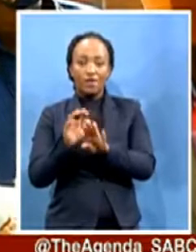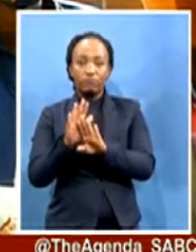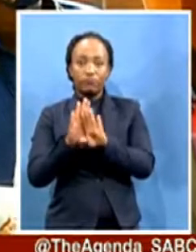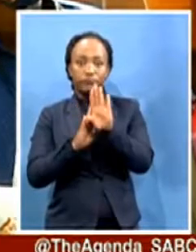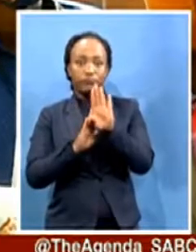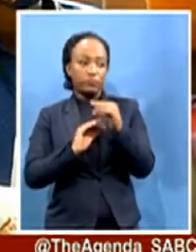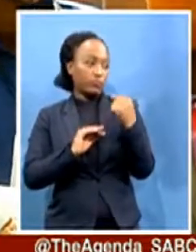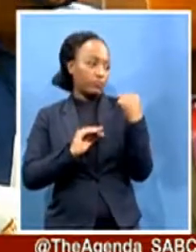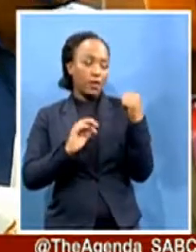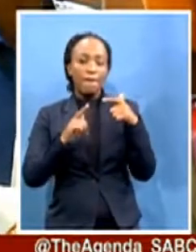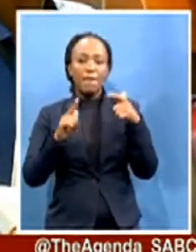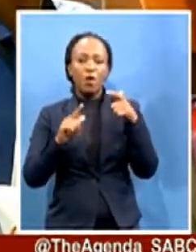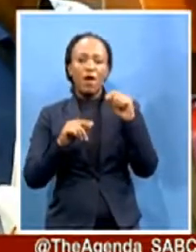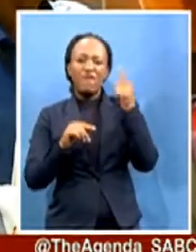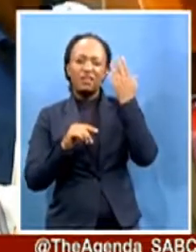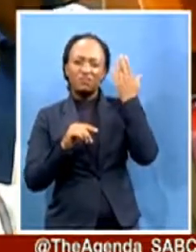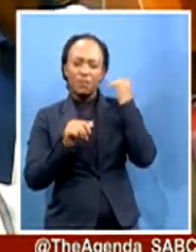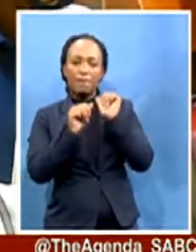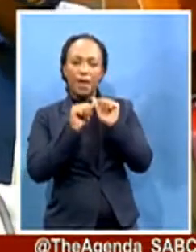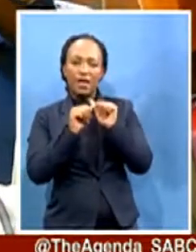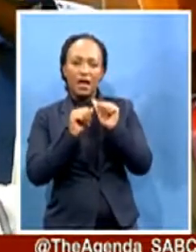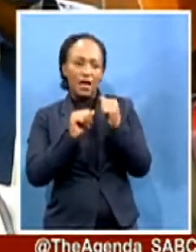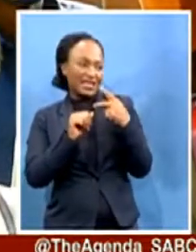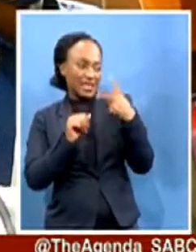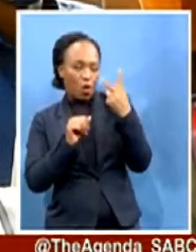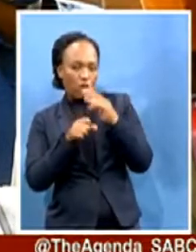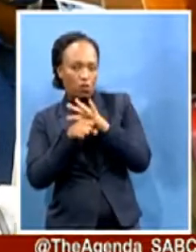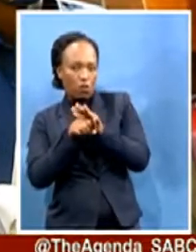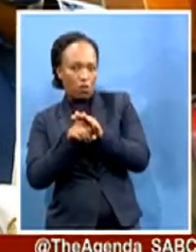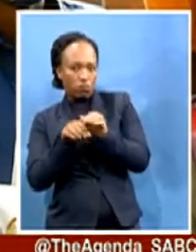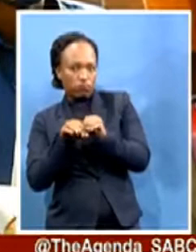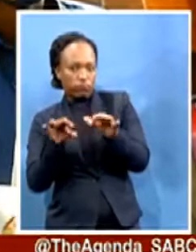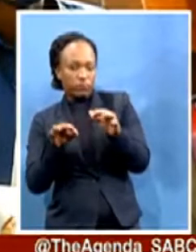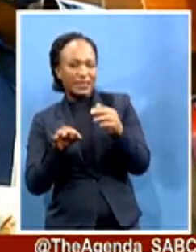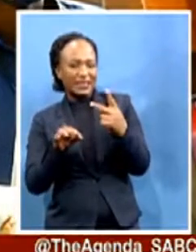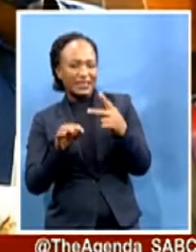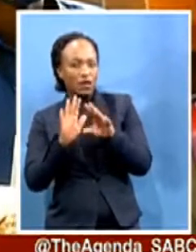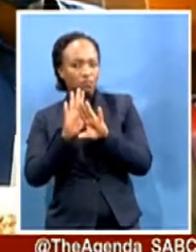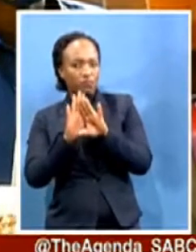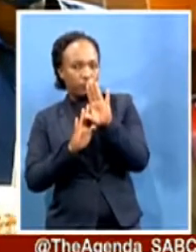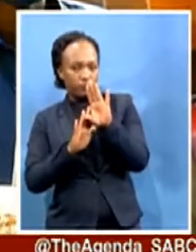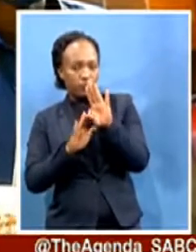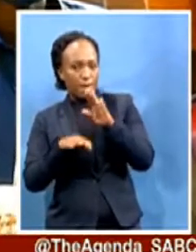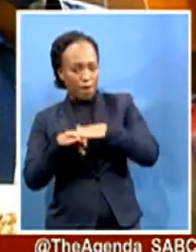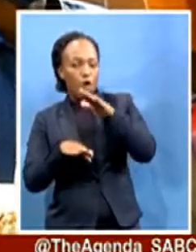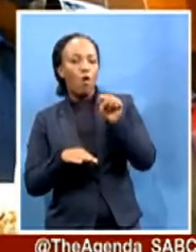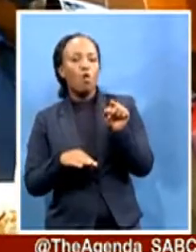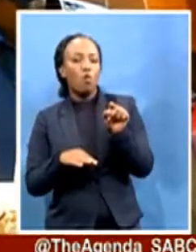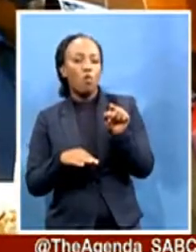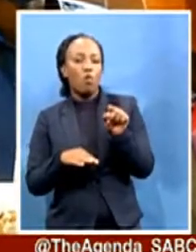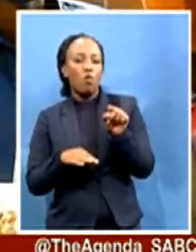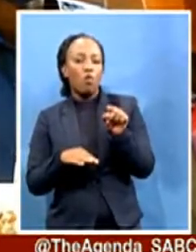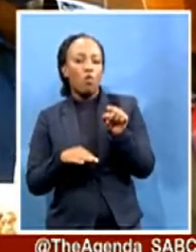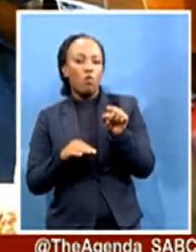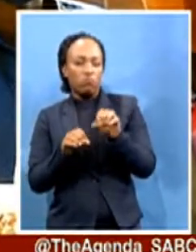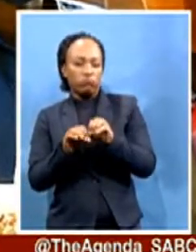more COVID in the last wave than you had seen previously. It makes us all remain at risk